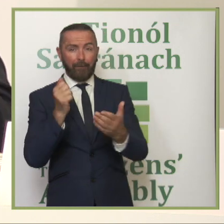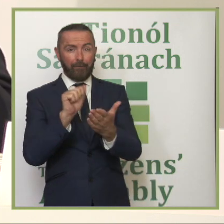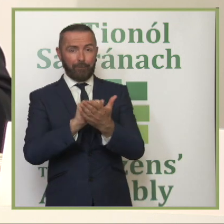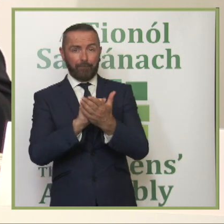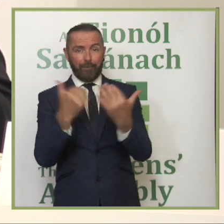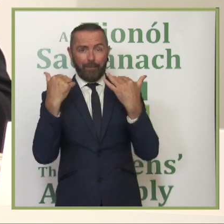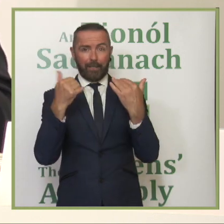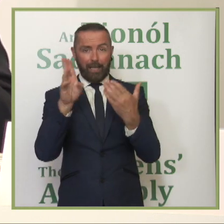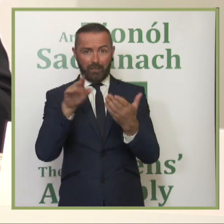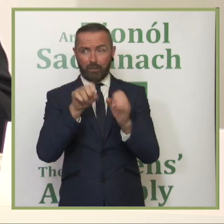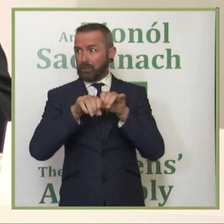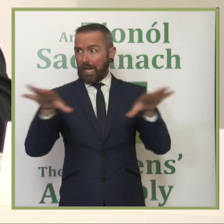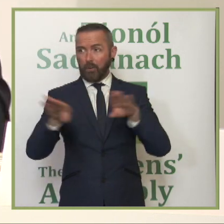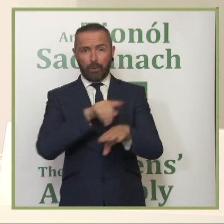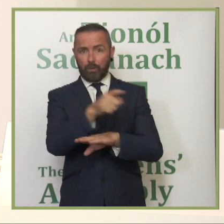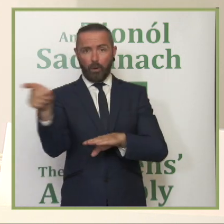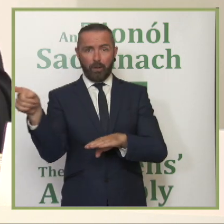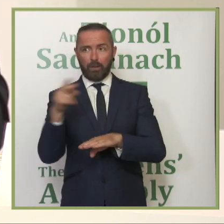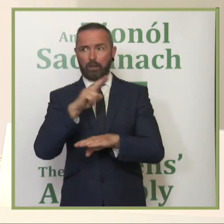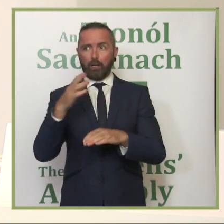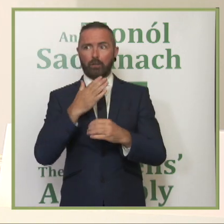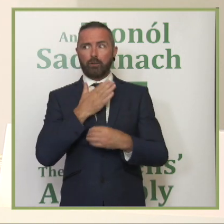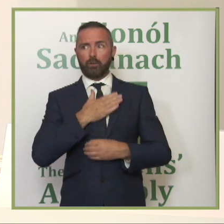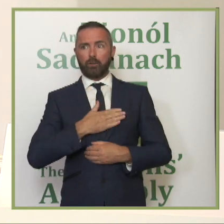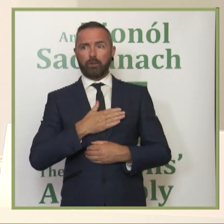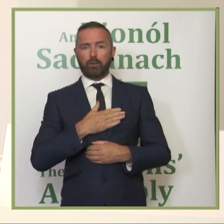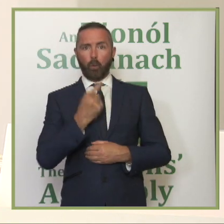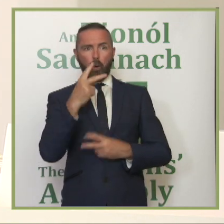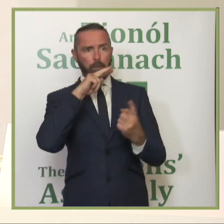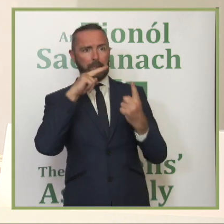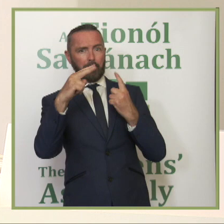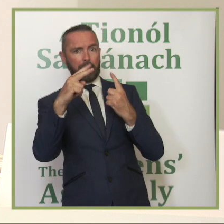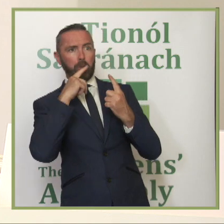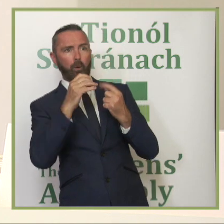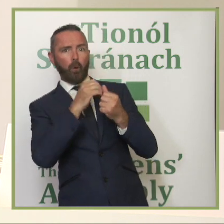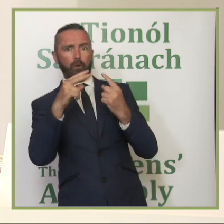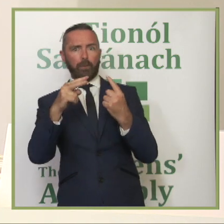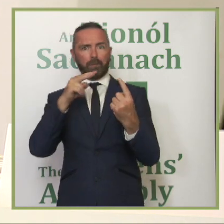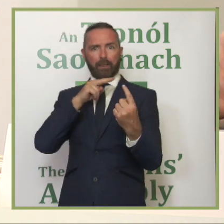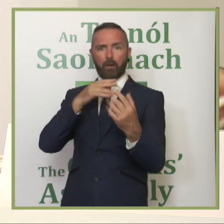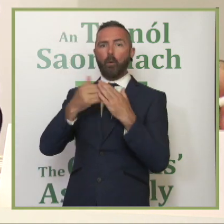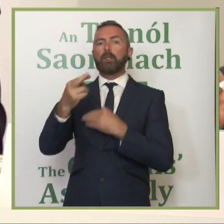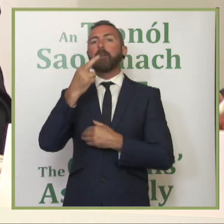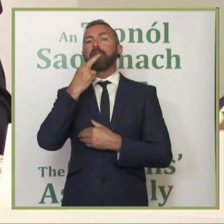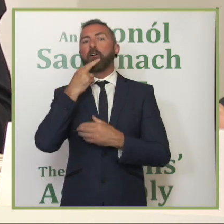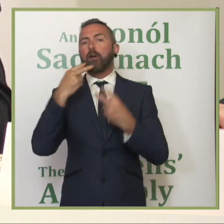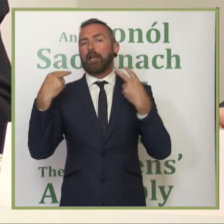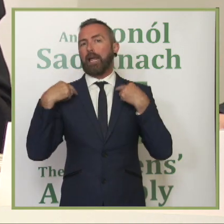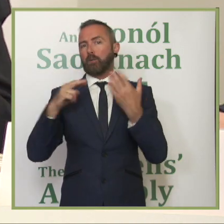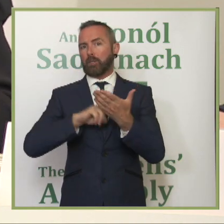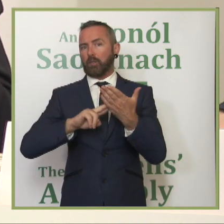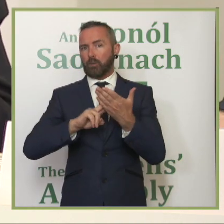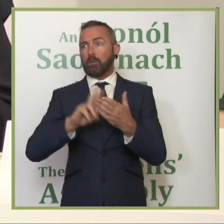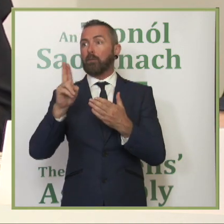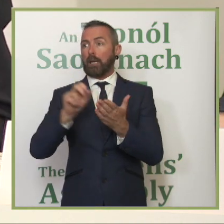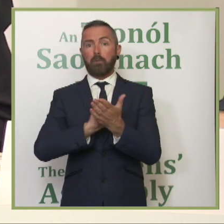about, not just from an Irish perspective, European perspective, what is the kind of preferred language to use around some of this. So I think that's a piece we can